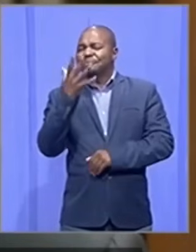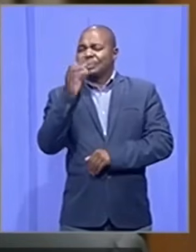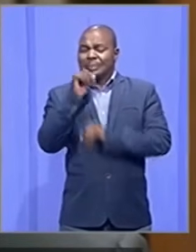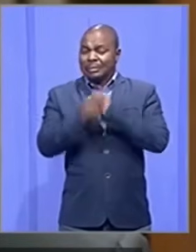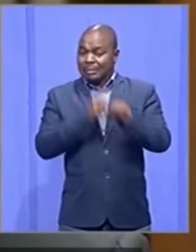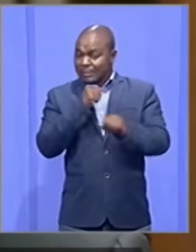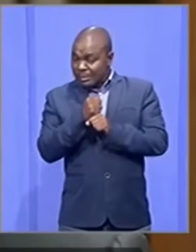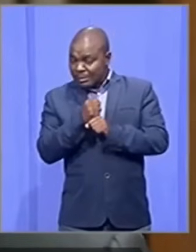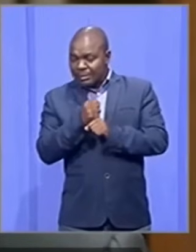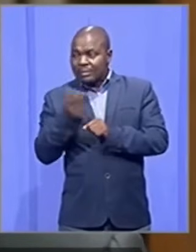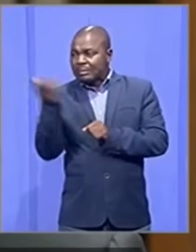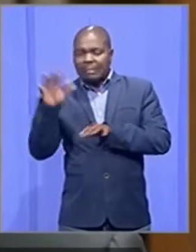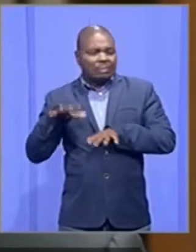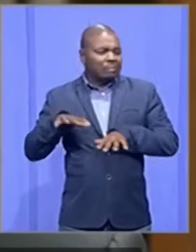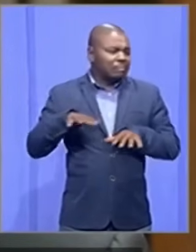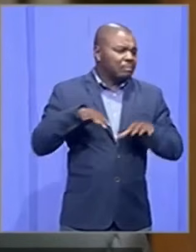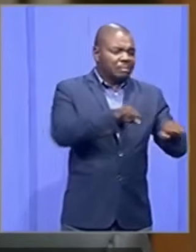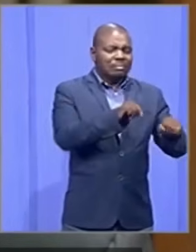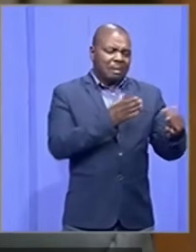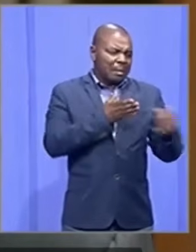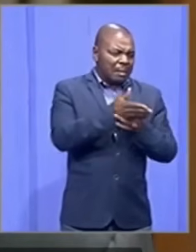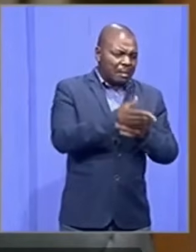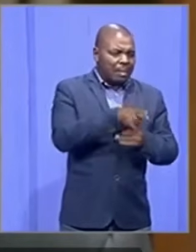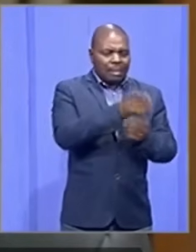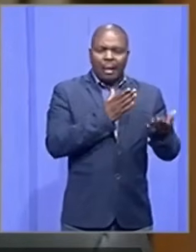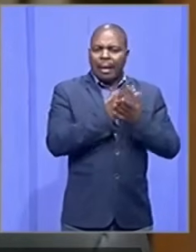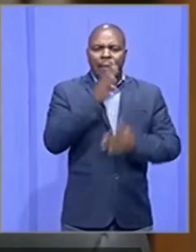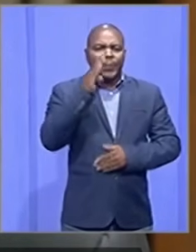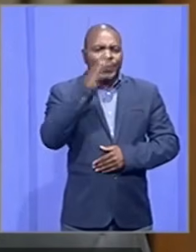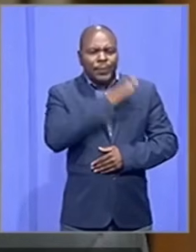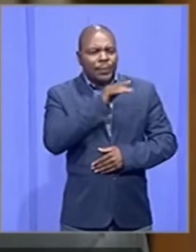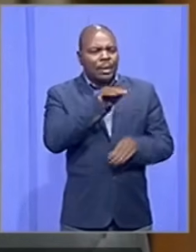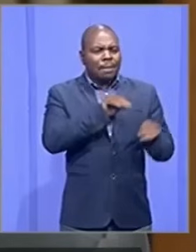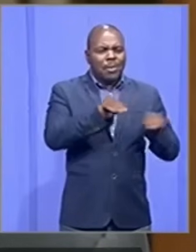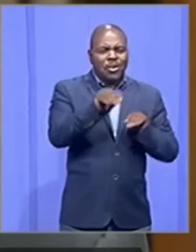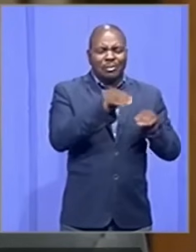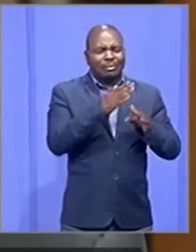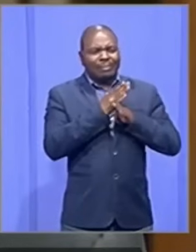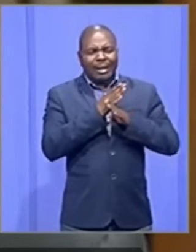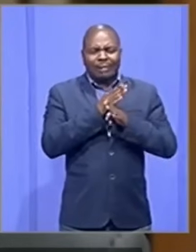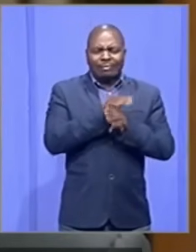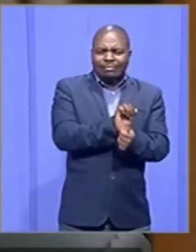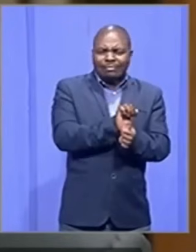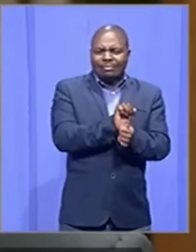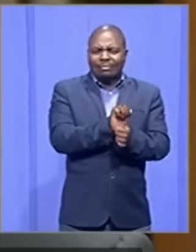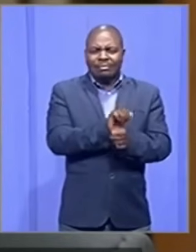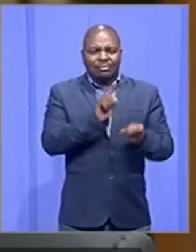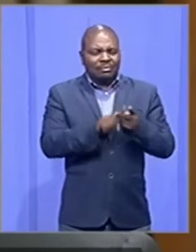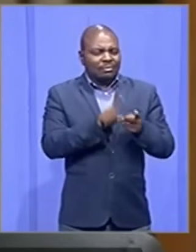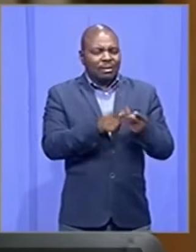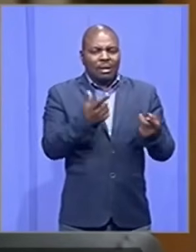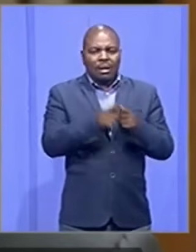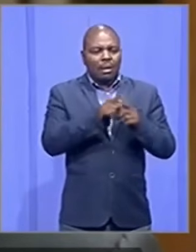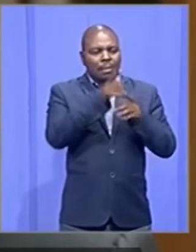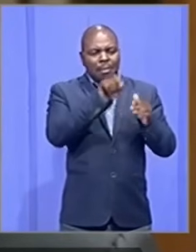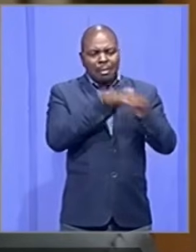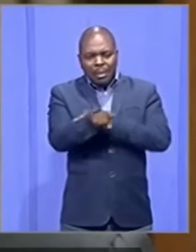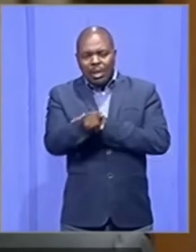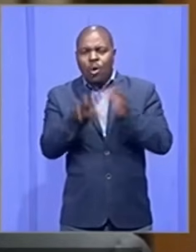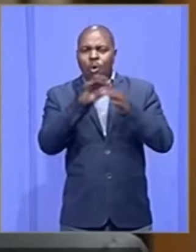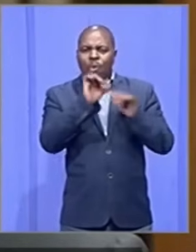years now. They have no rights. Their movement are constrained. Refugees who have run away from